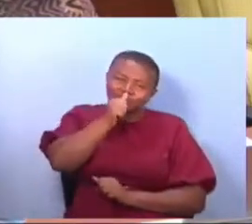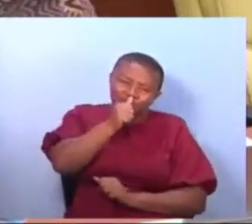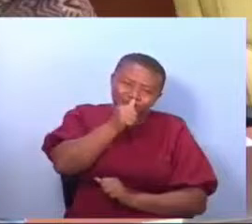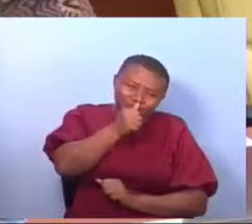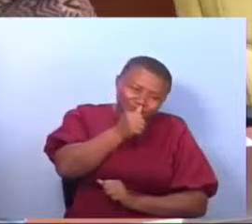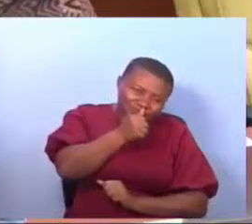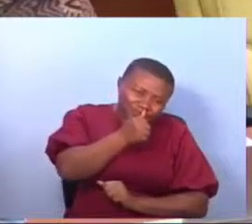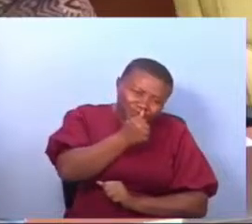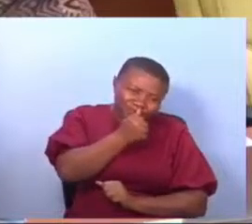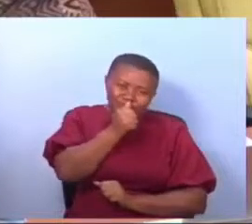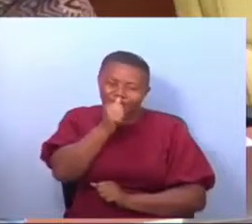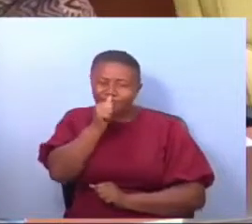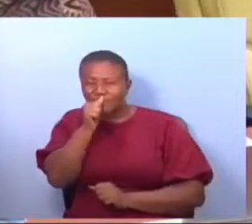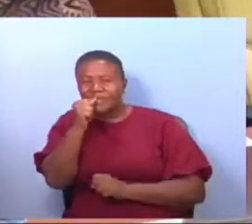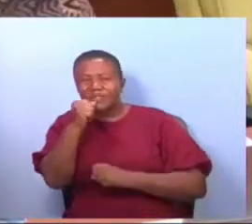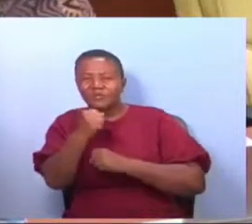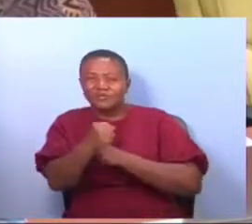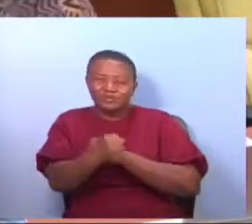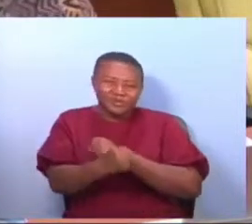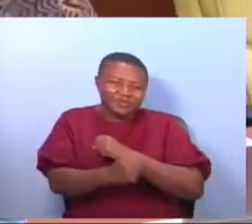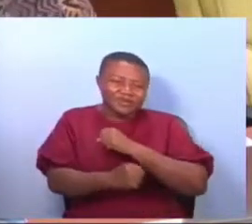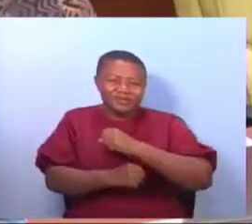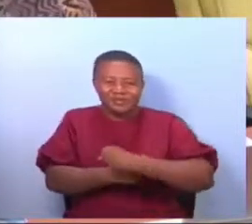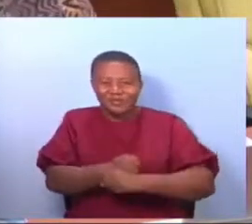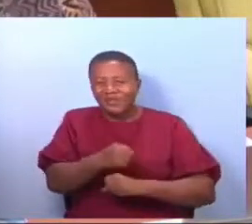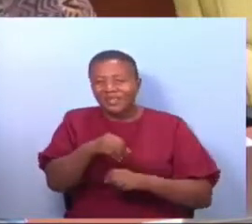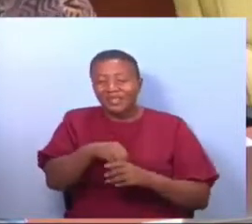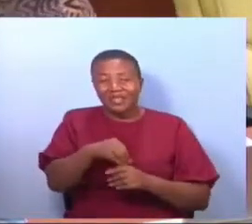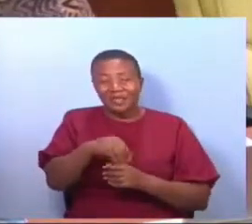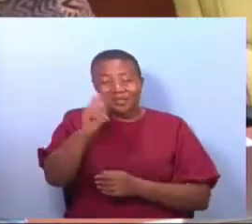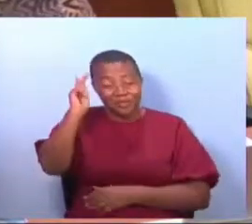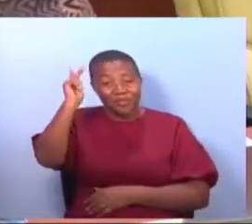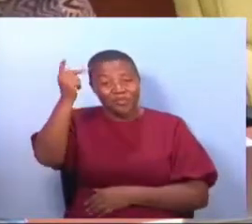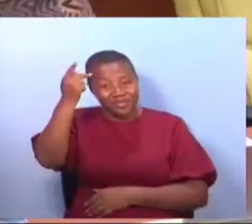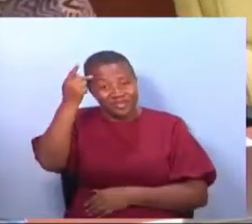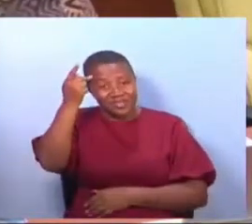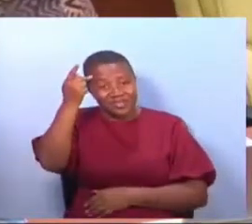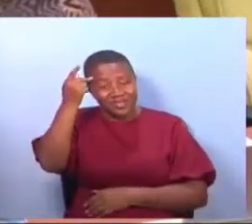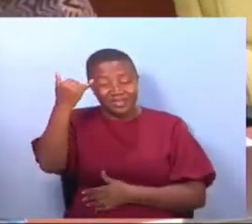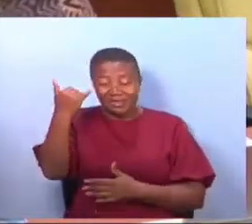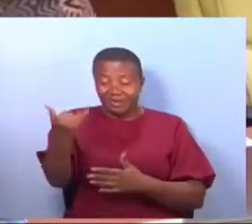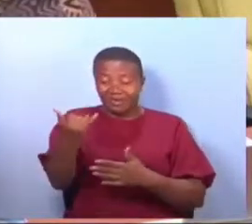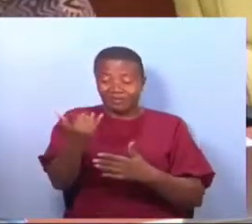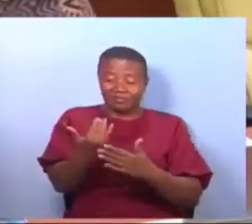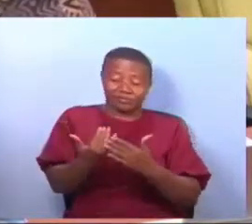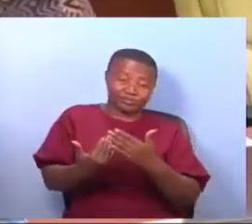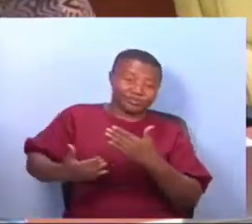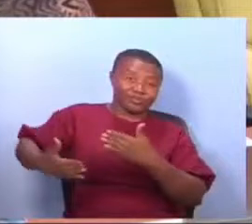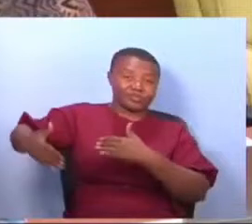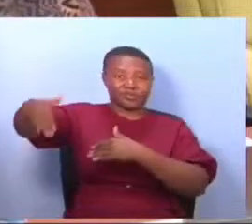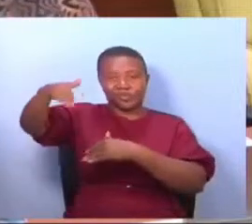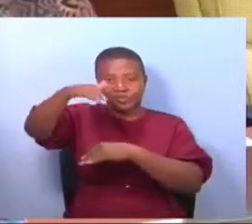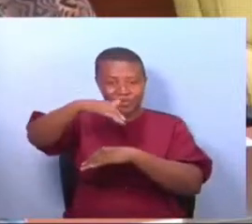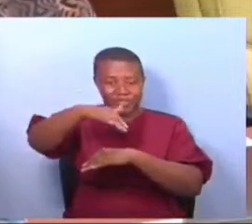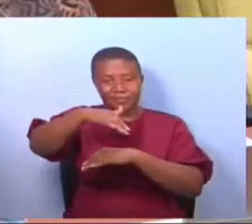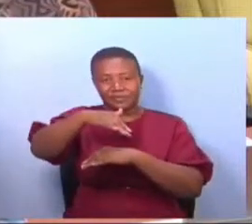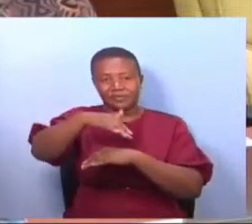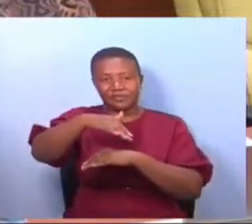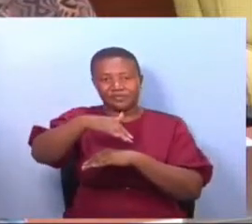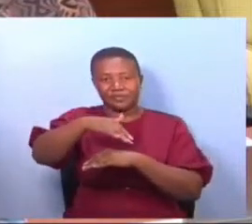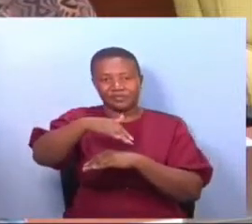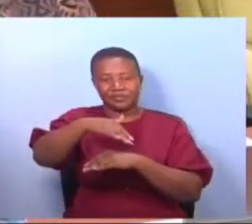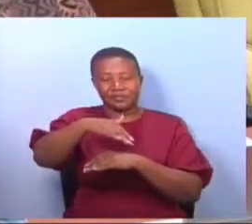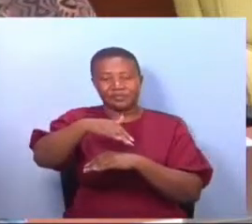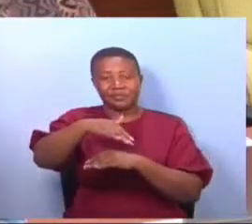journey of politics, has been elevated by